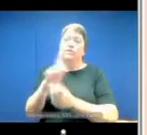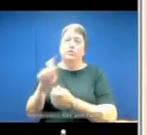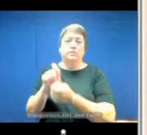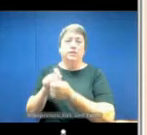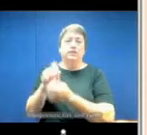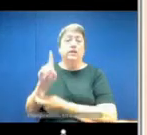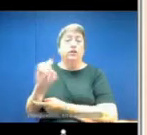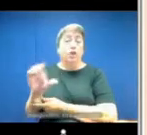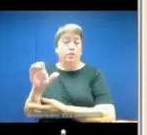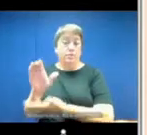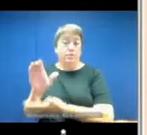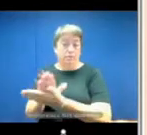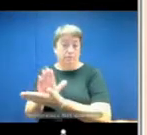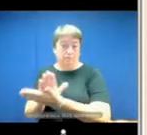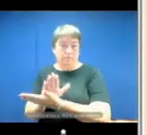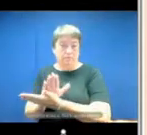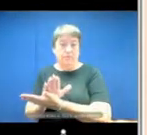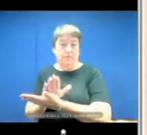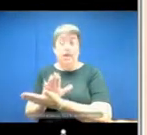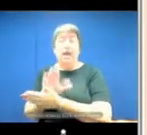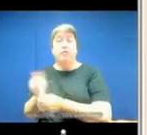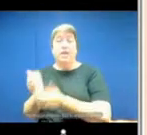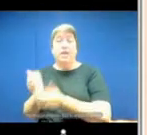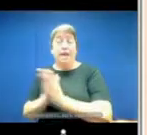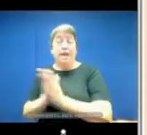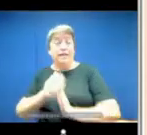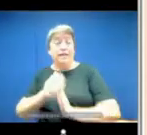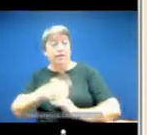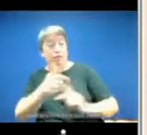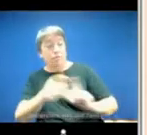ask the other side to admit certain facts.